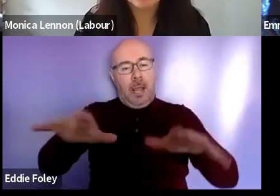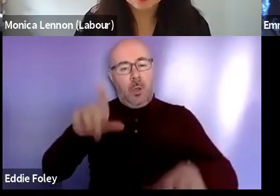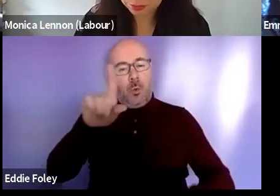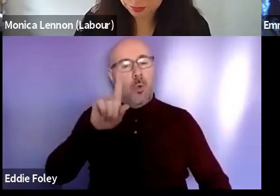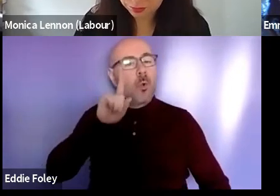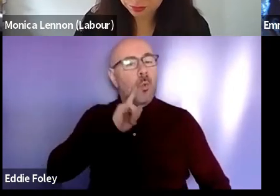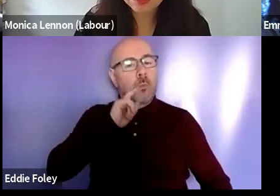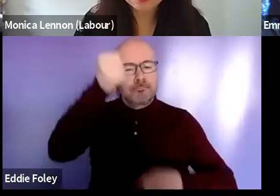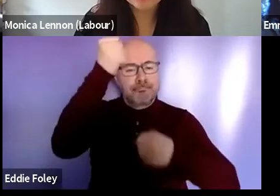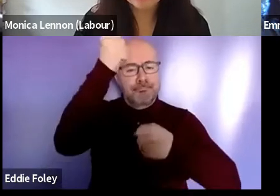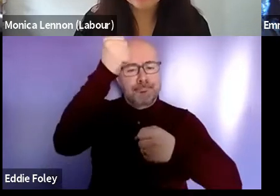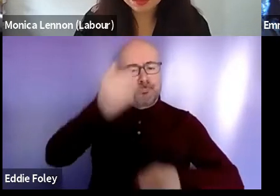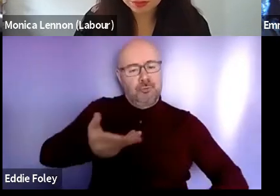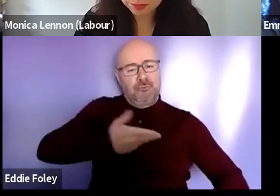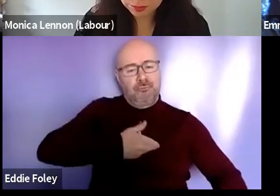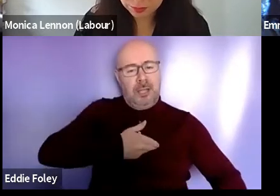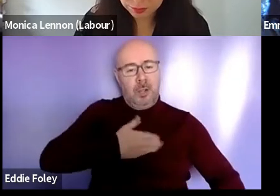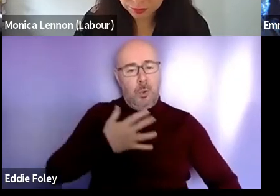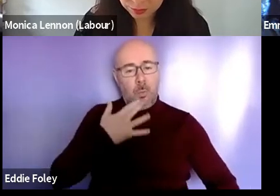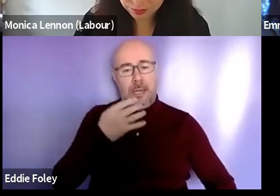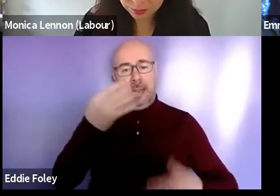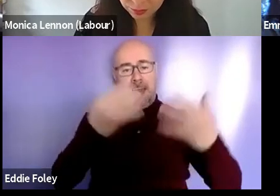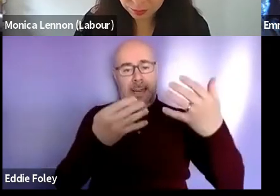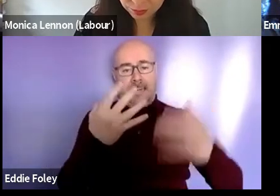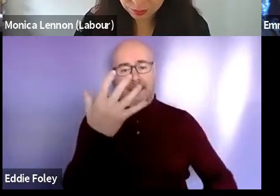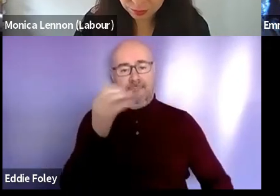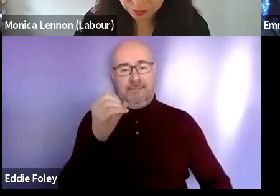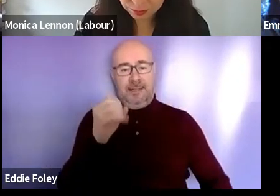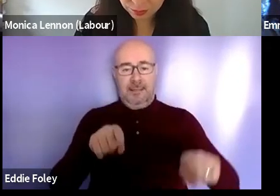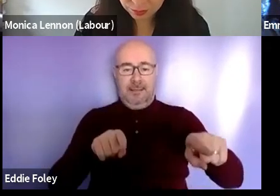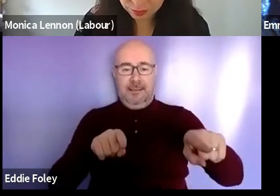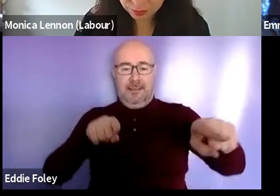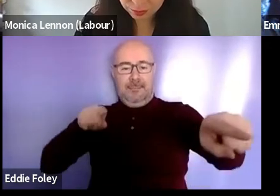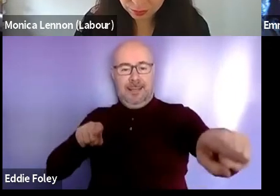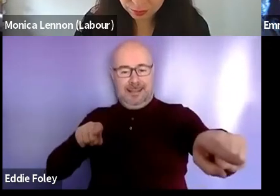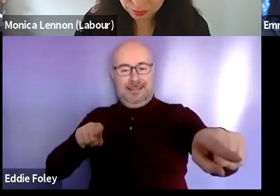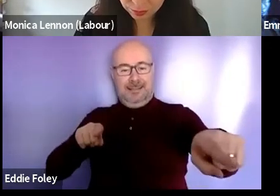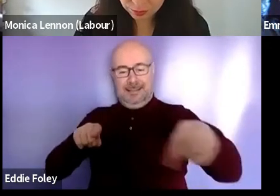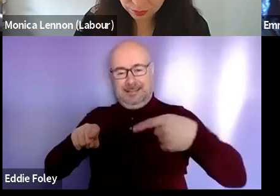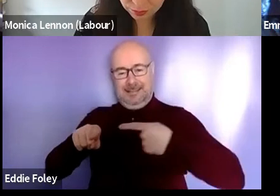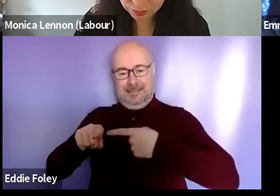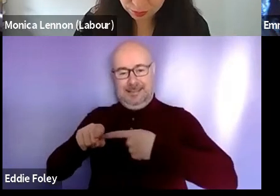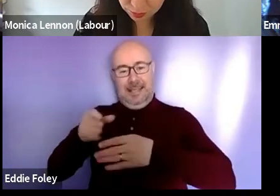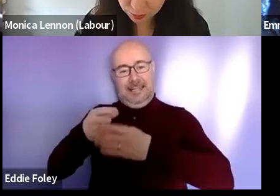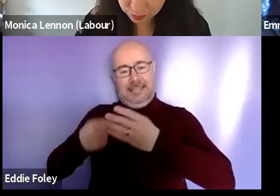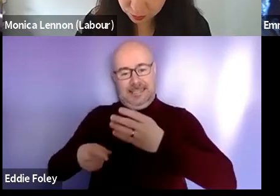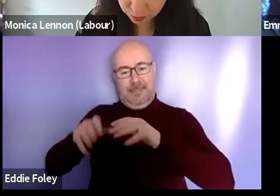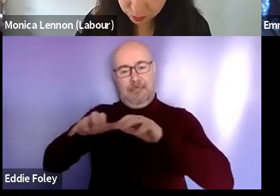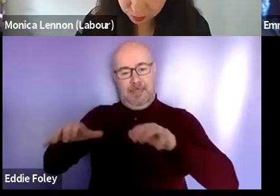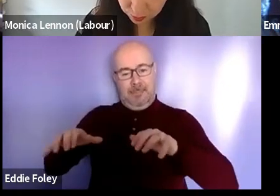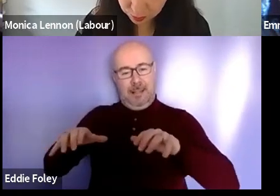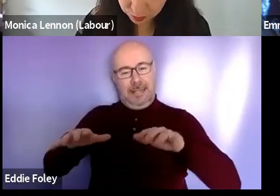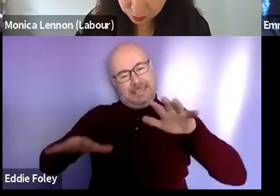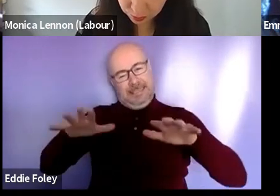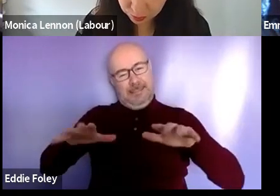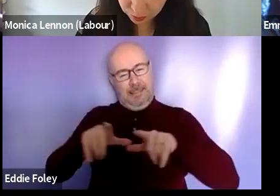60 years behind where we should be. And where I agree with Emma is I don't think there's a silver bullet to this. There's